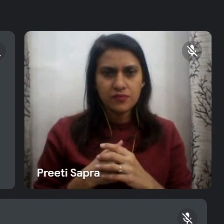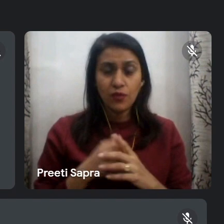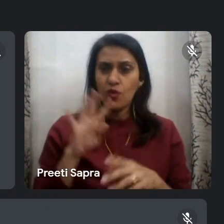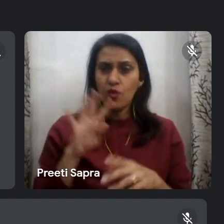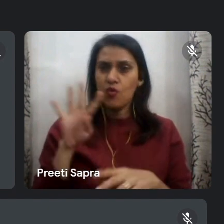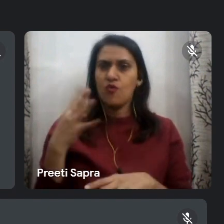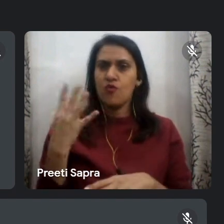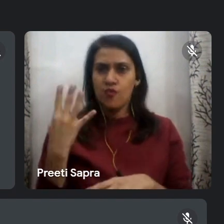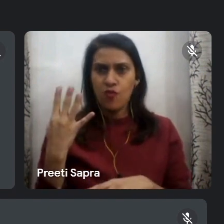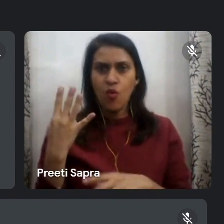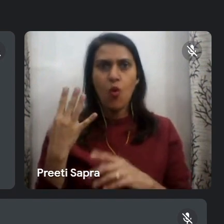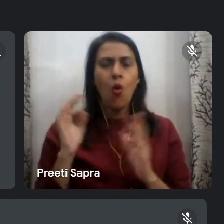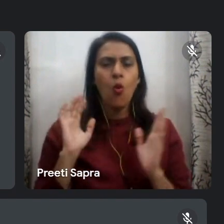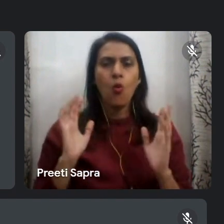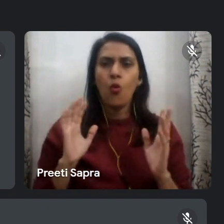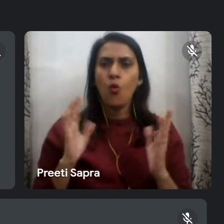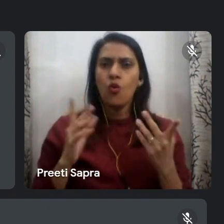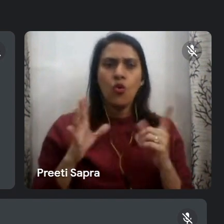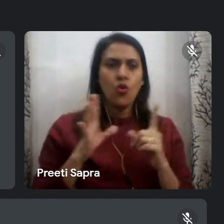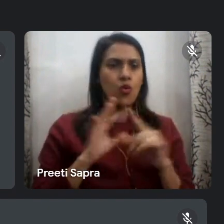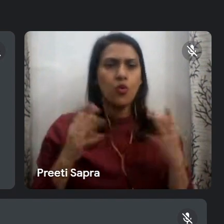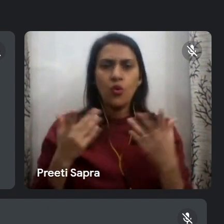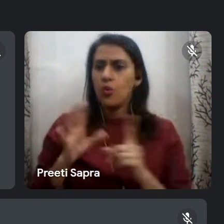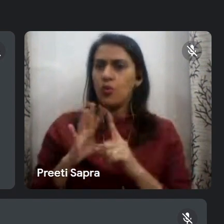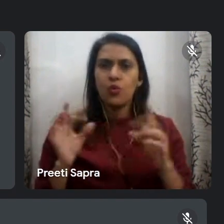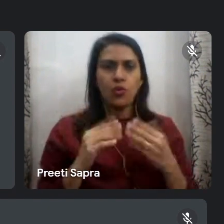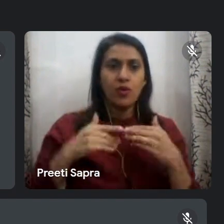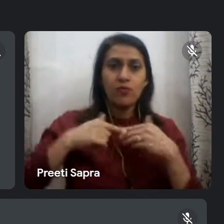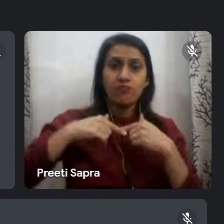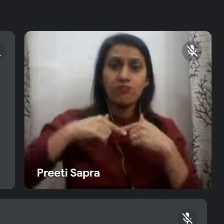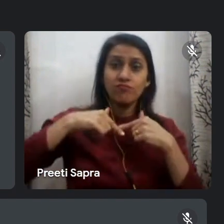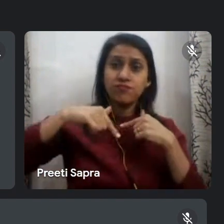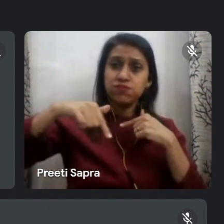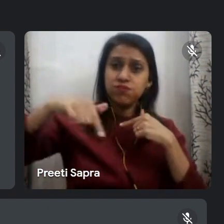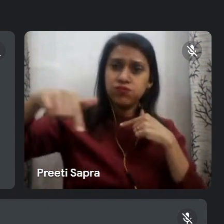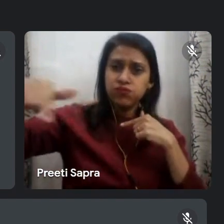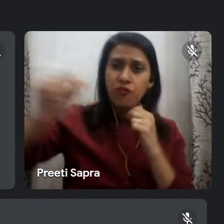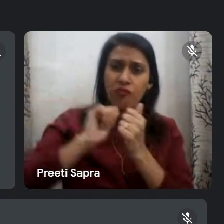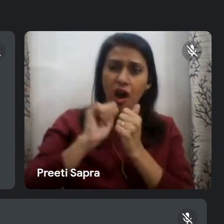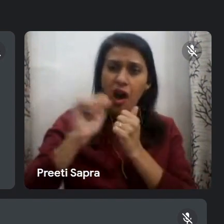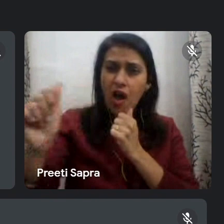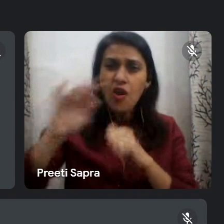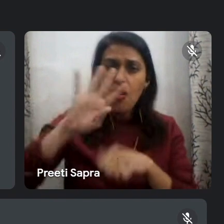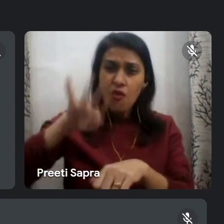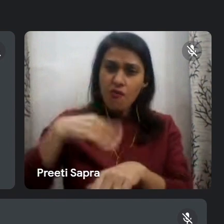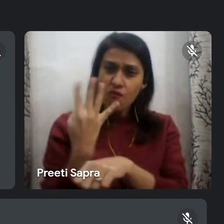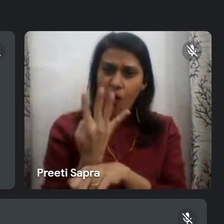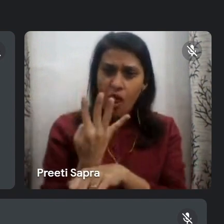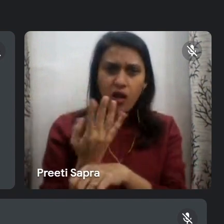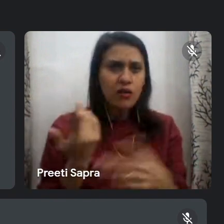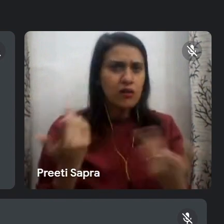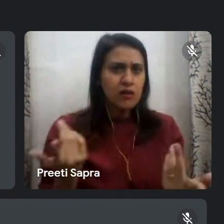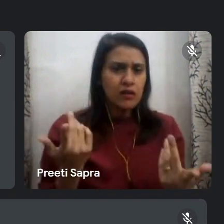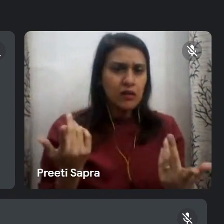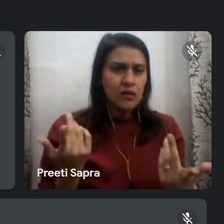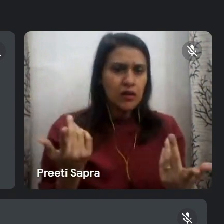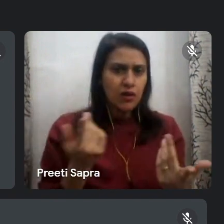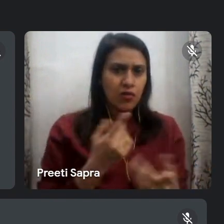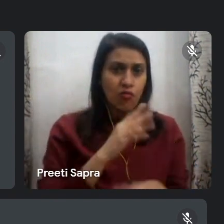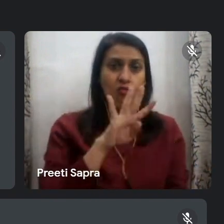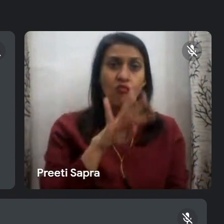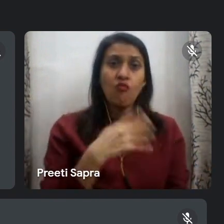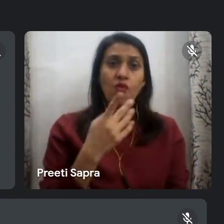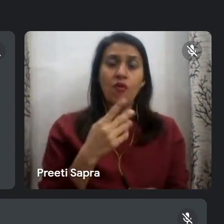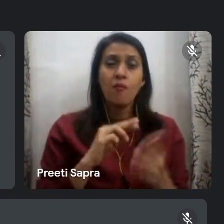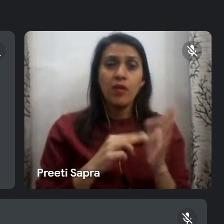it's a long time. What am I going to do? What am I going to do in between? There's in between 4 hours, an hour has 60 minutes. 60 minutes has